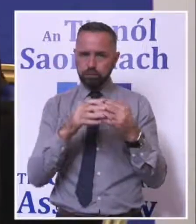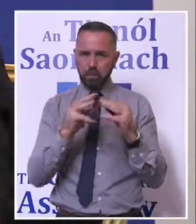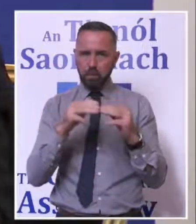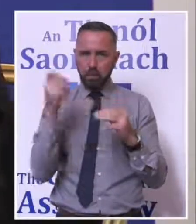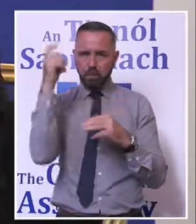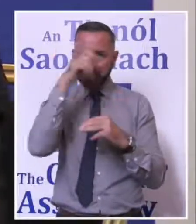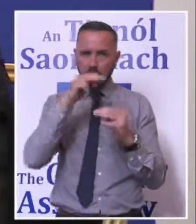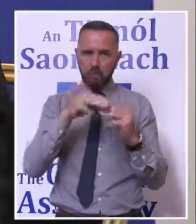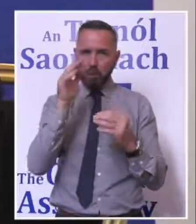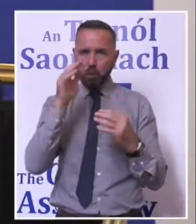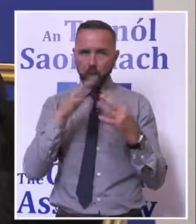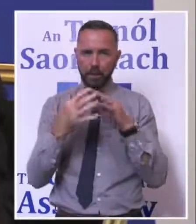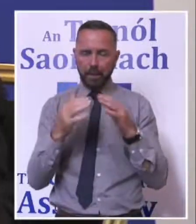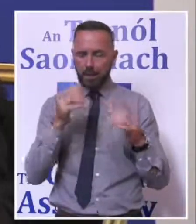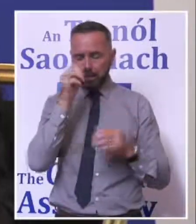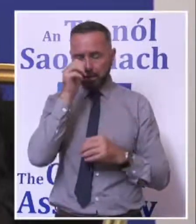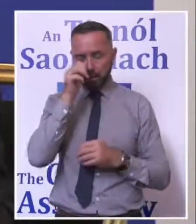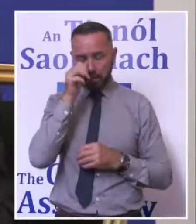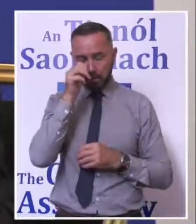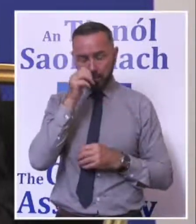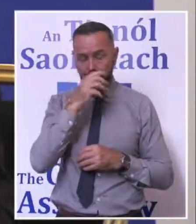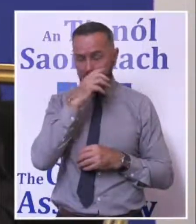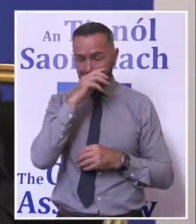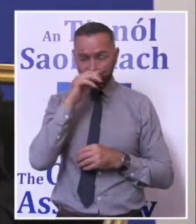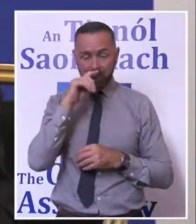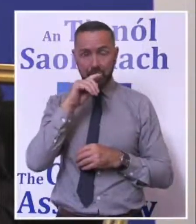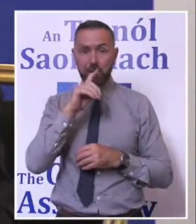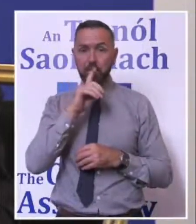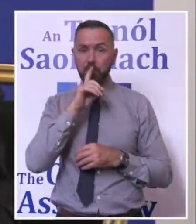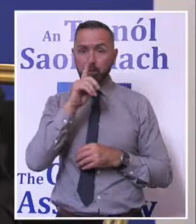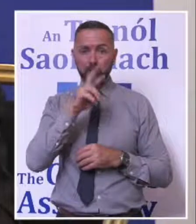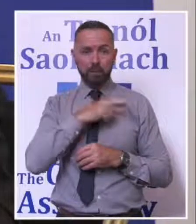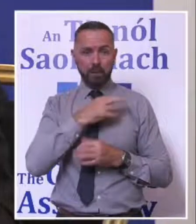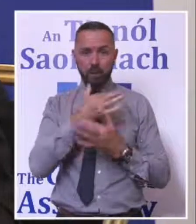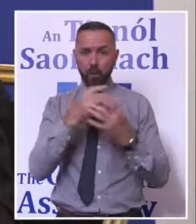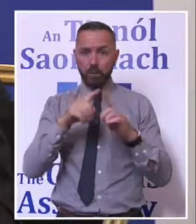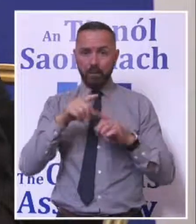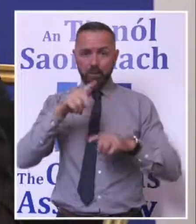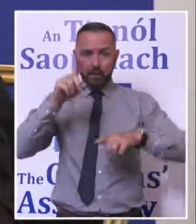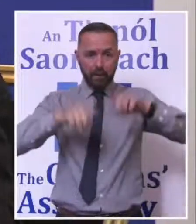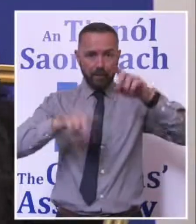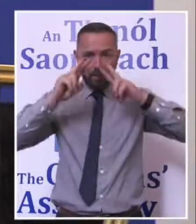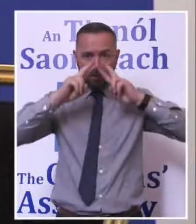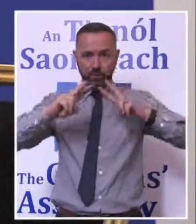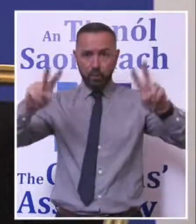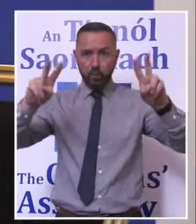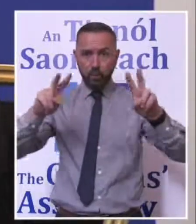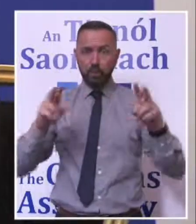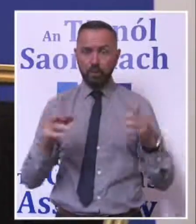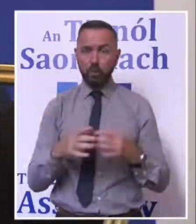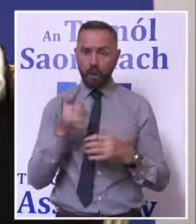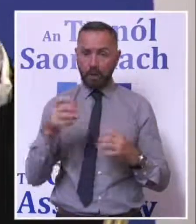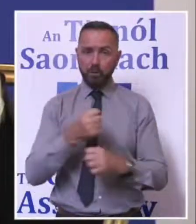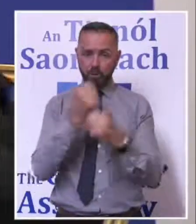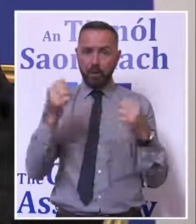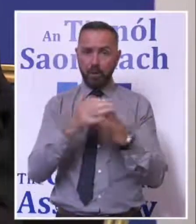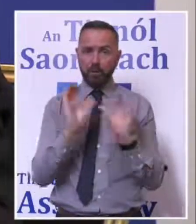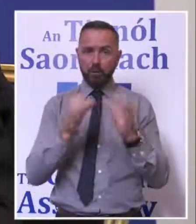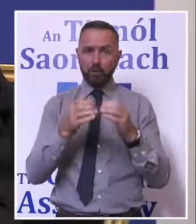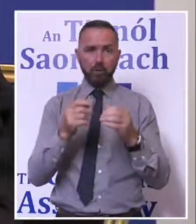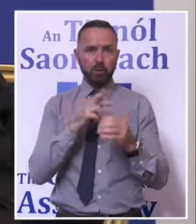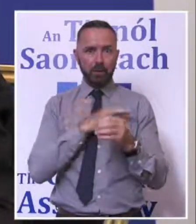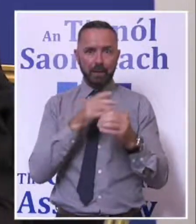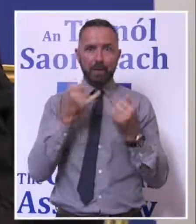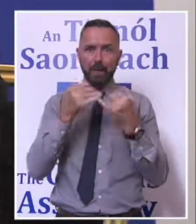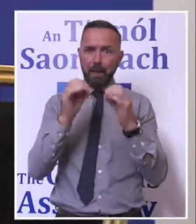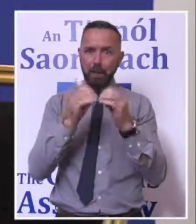many diverse views, and that's the strength of this group. There are so many diverse views. So it is open. You have a blank